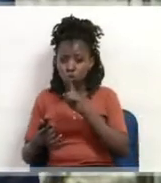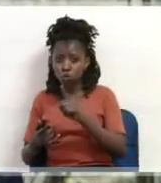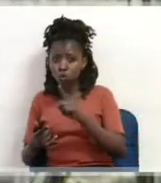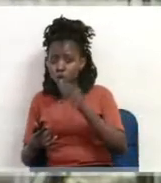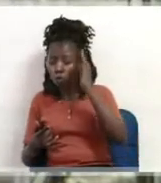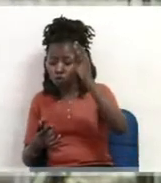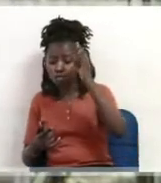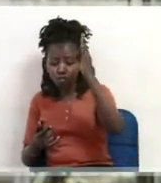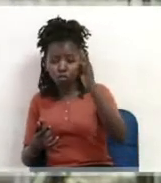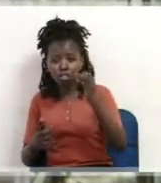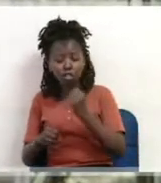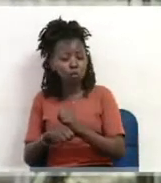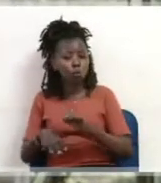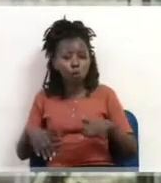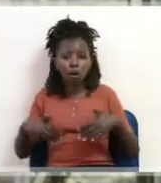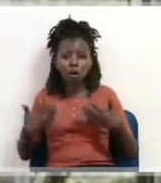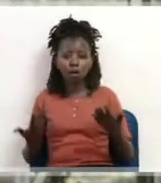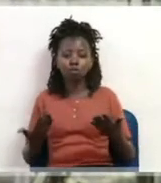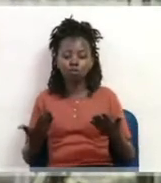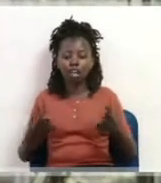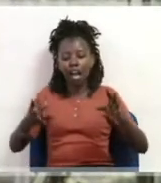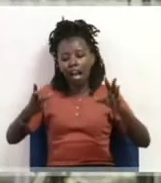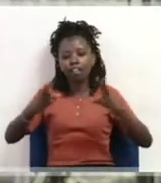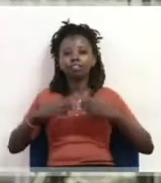I do it? Accept it